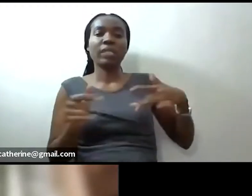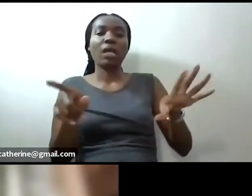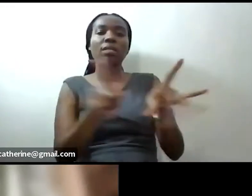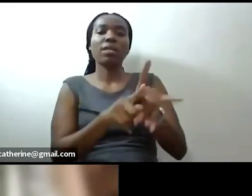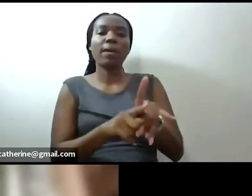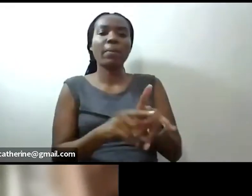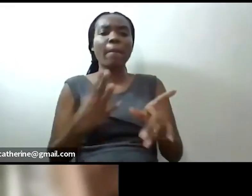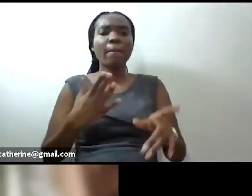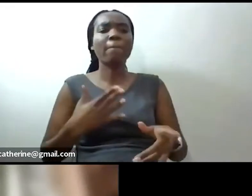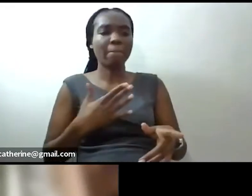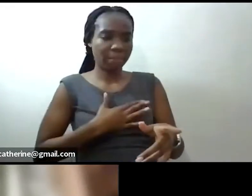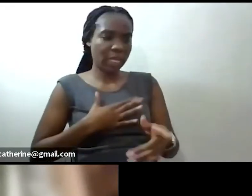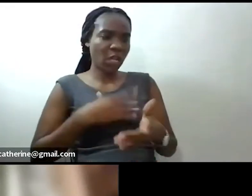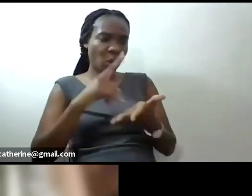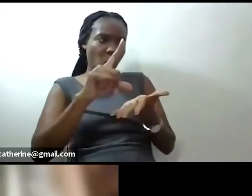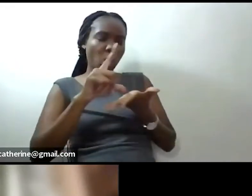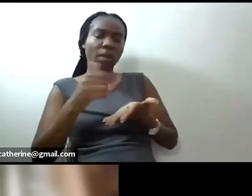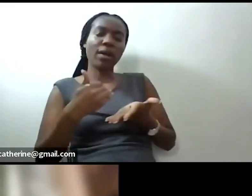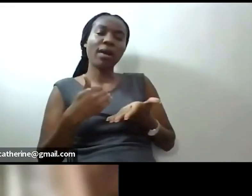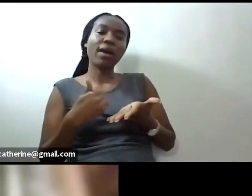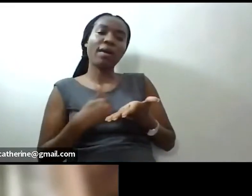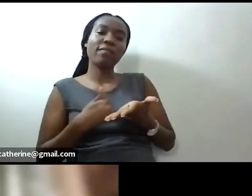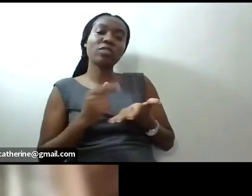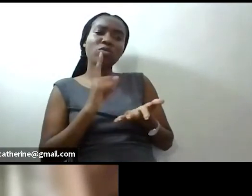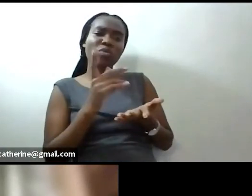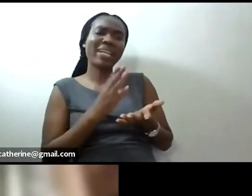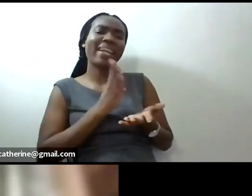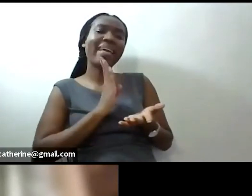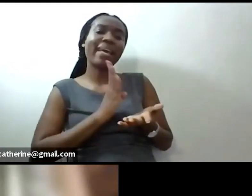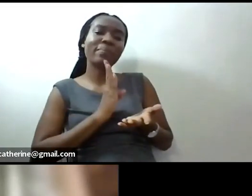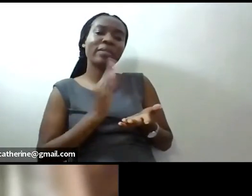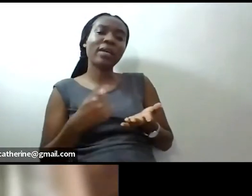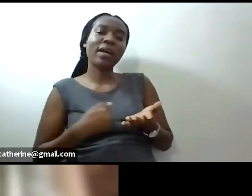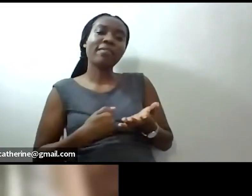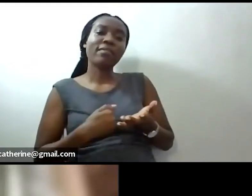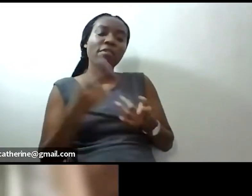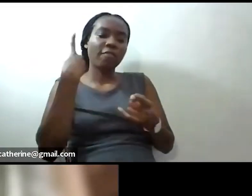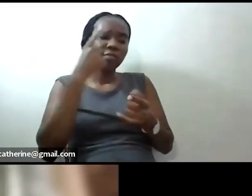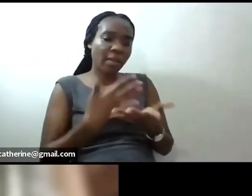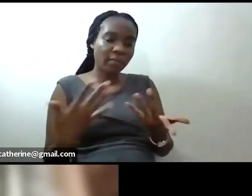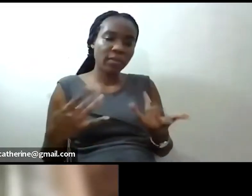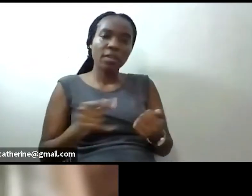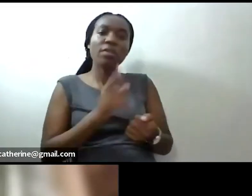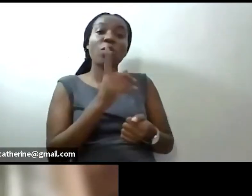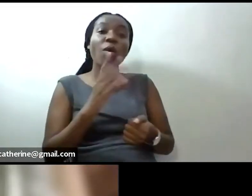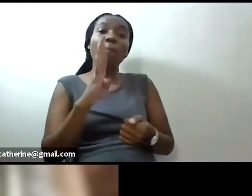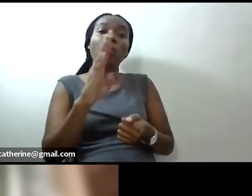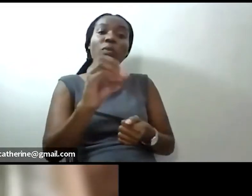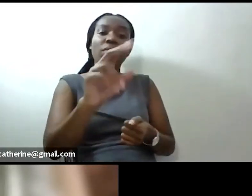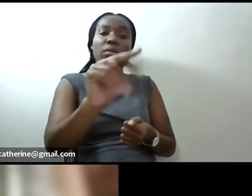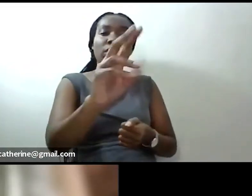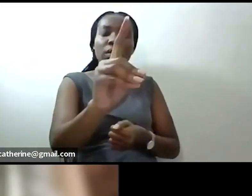owe you for something. So a bond is a loan between the borrower and the